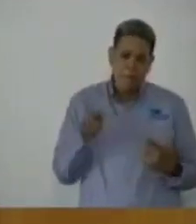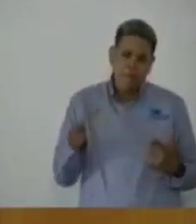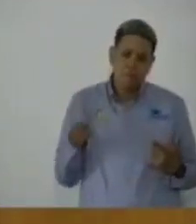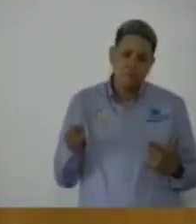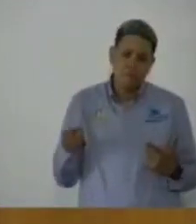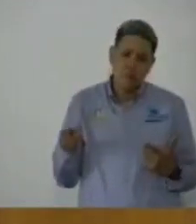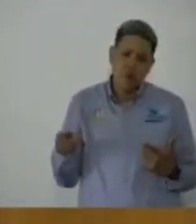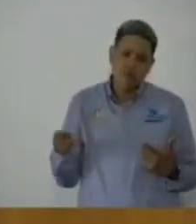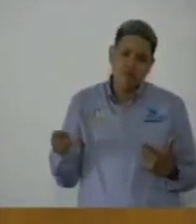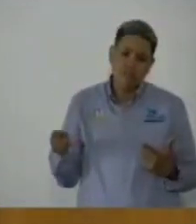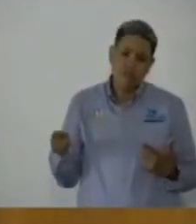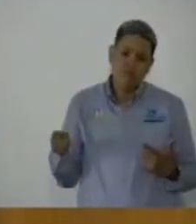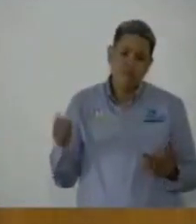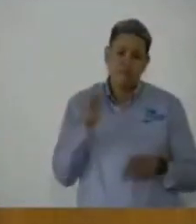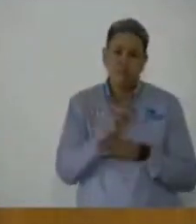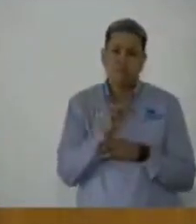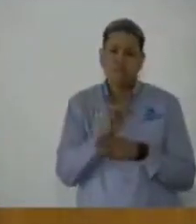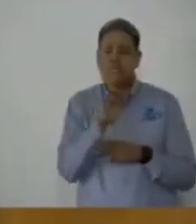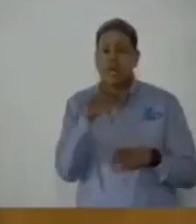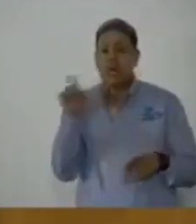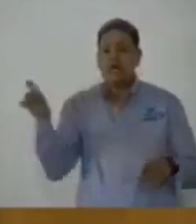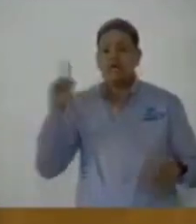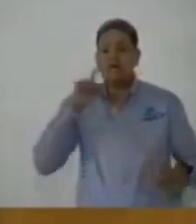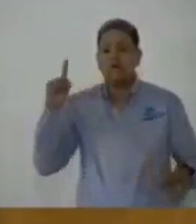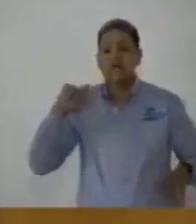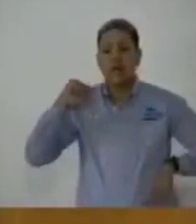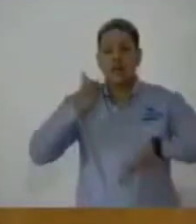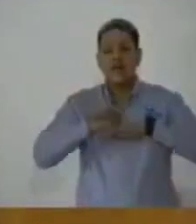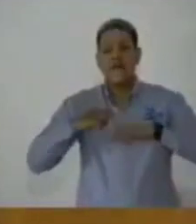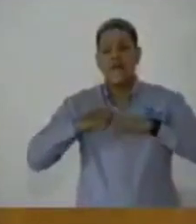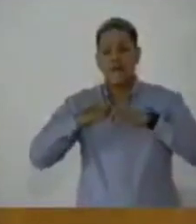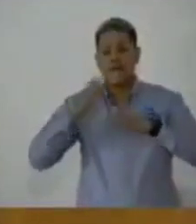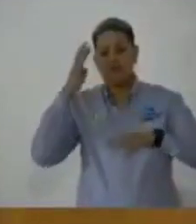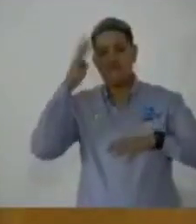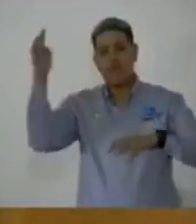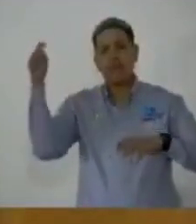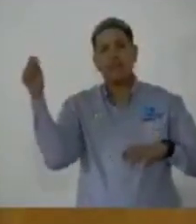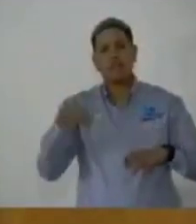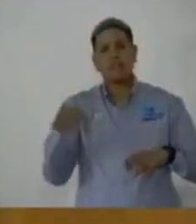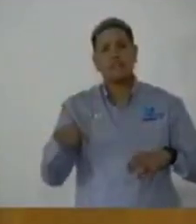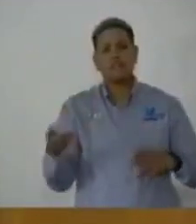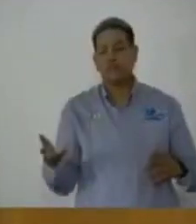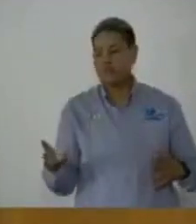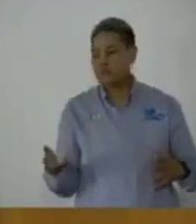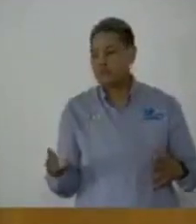and Minister Clark as the architects